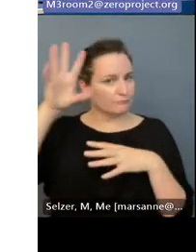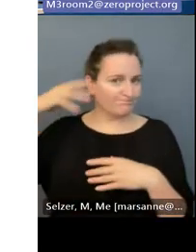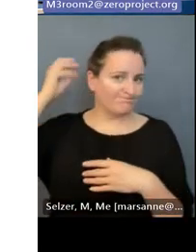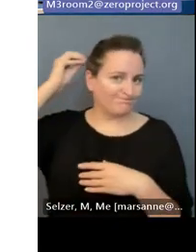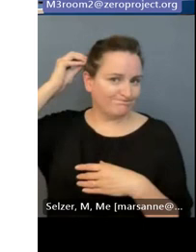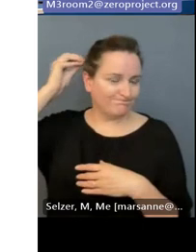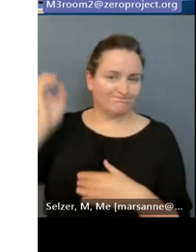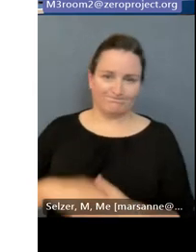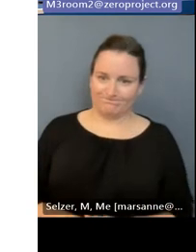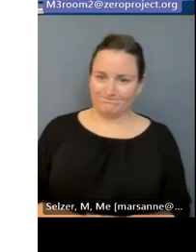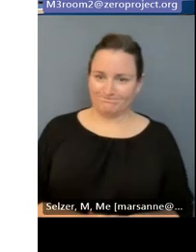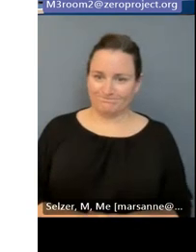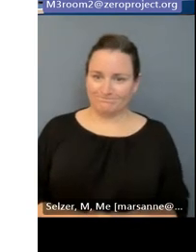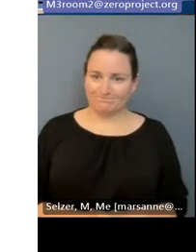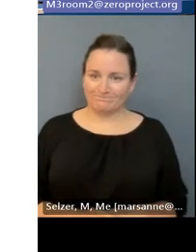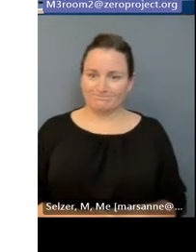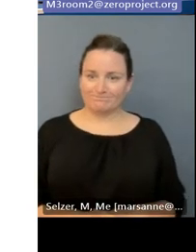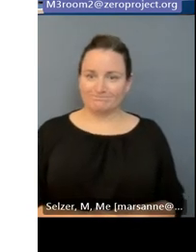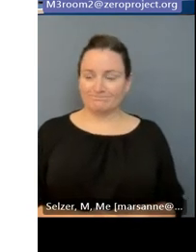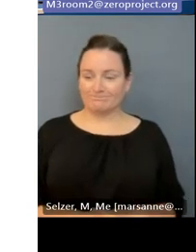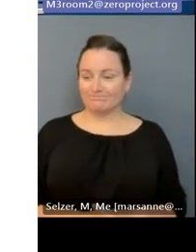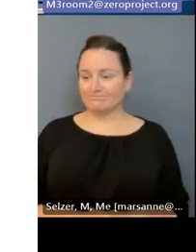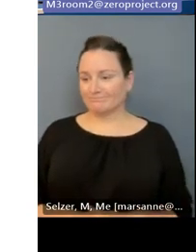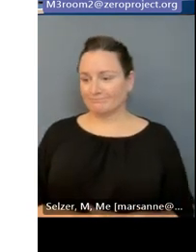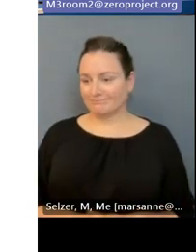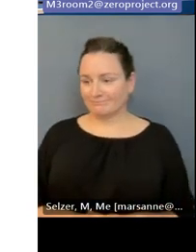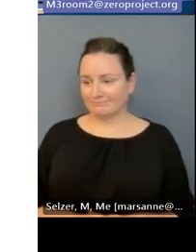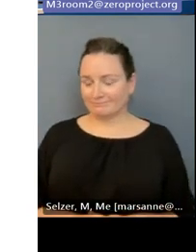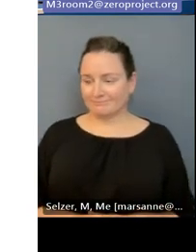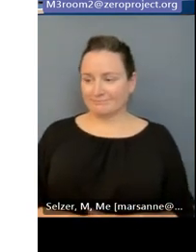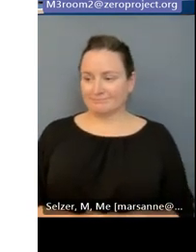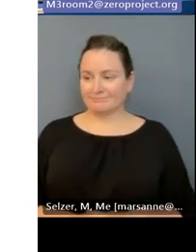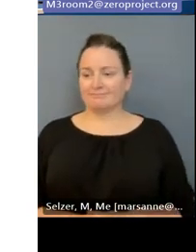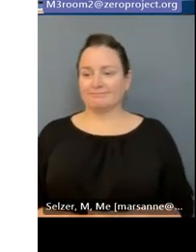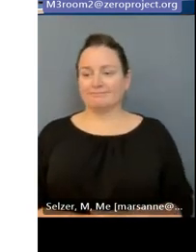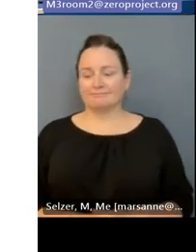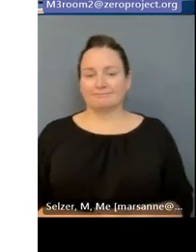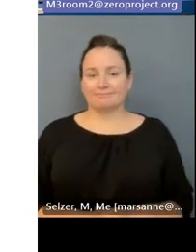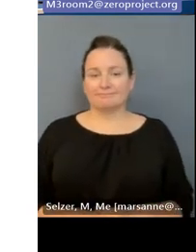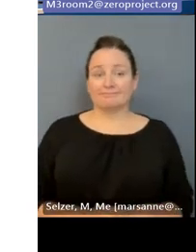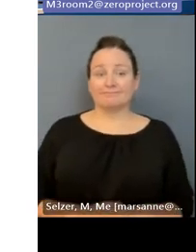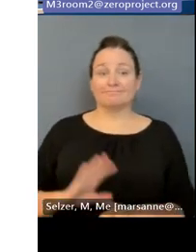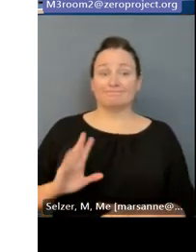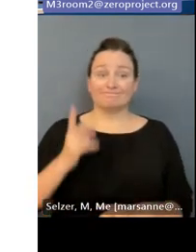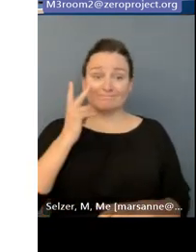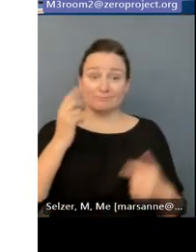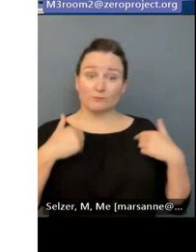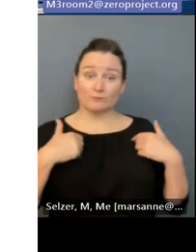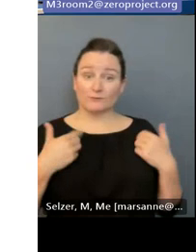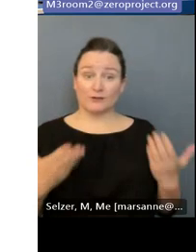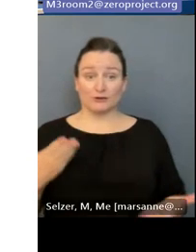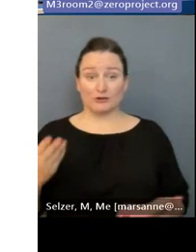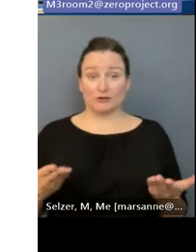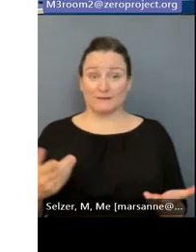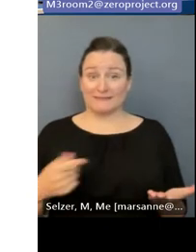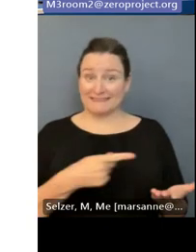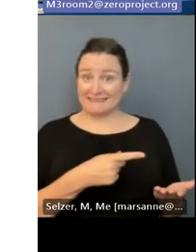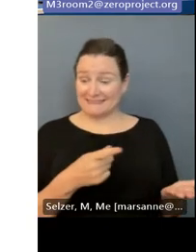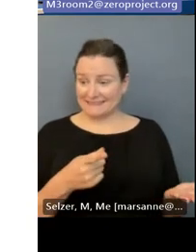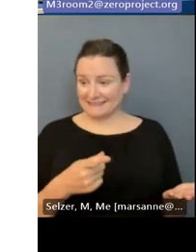So as you can see, then my startup is Love for Life Rehabilitation Services, and the motto for it is nurturing root